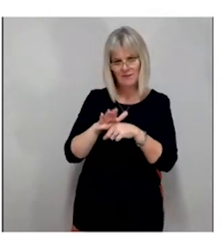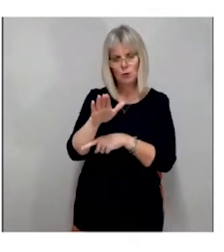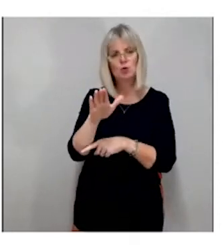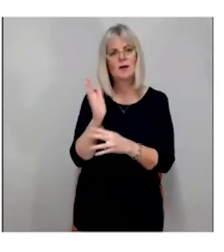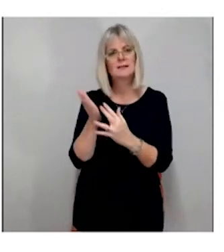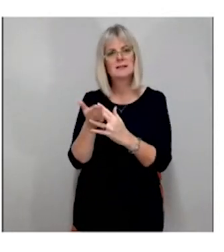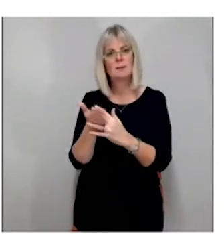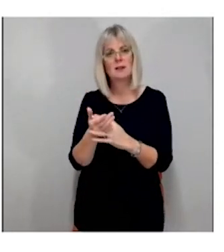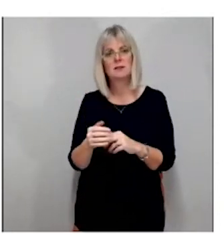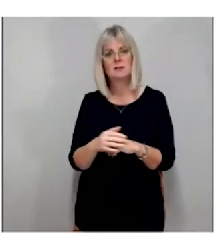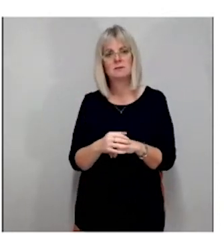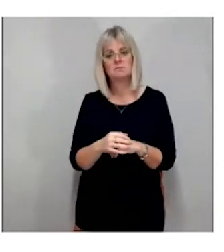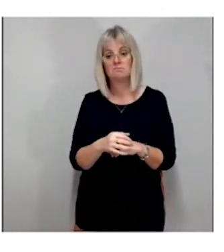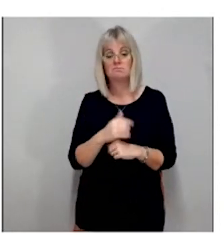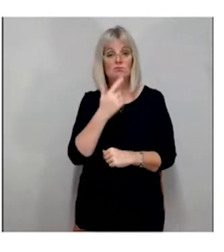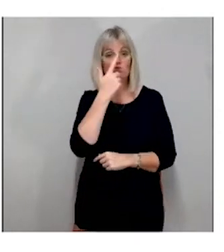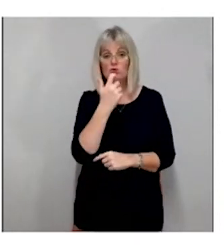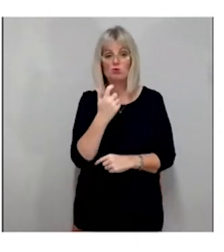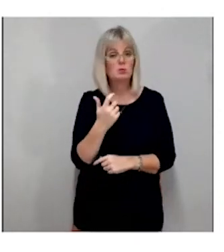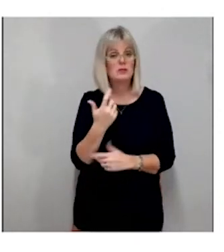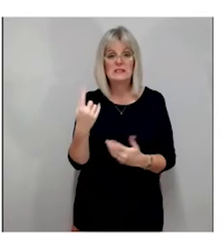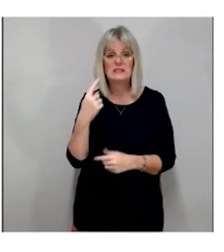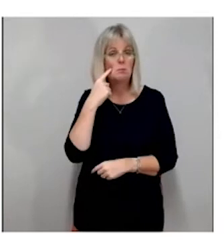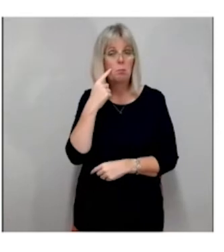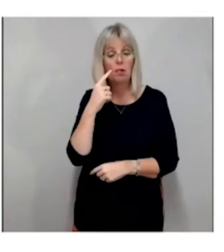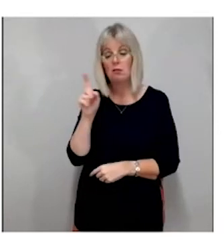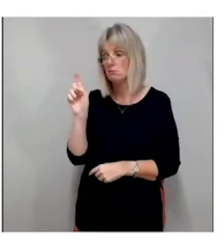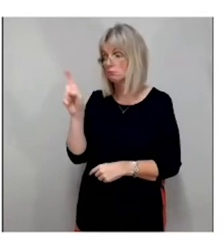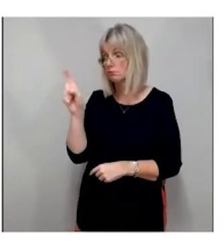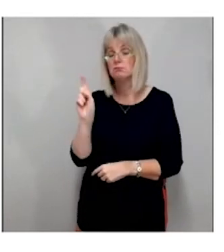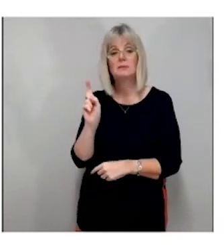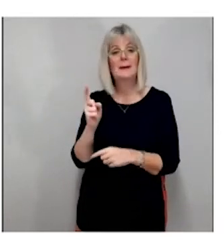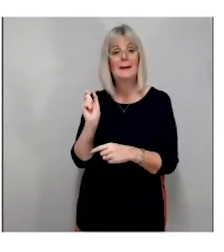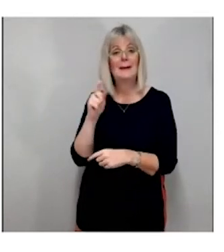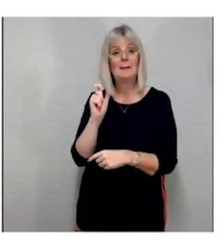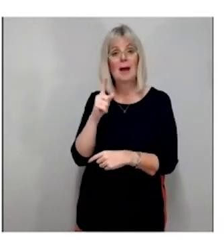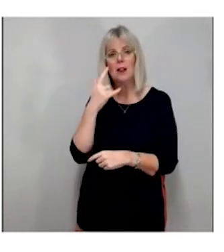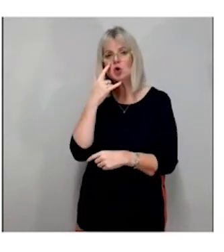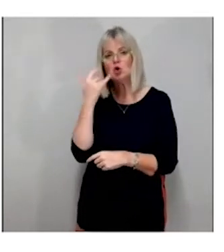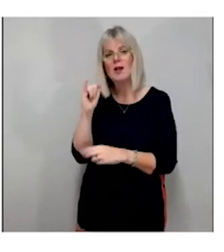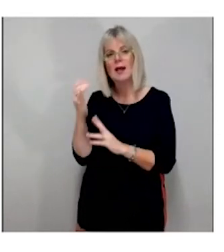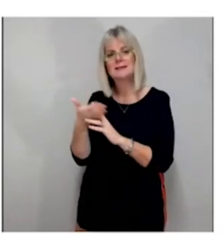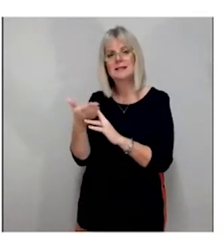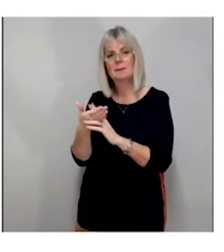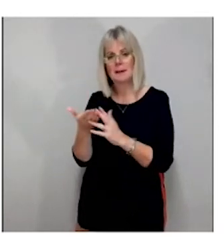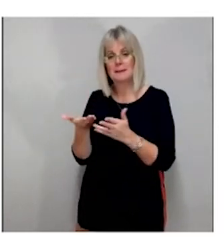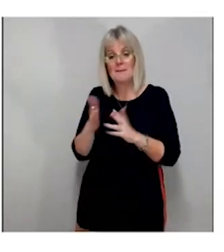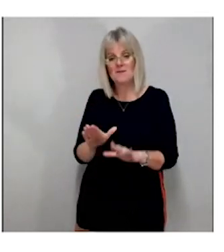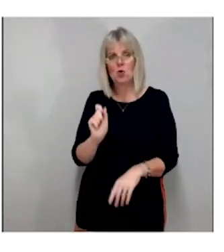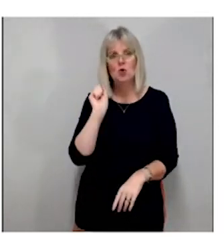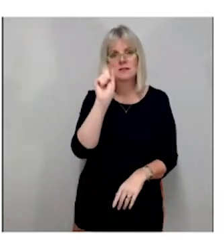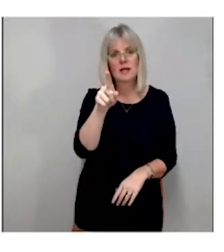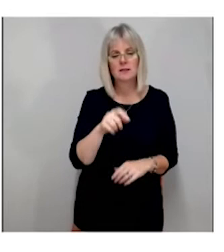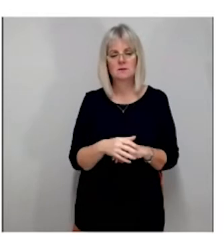using an accessibility checker before you send an email, or maybe joining an employee group or an NGO that supports people